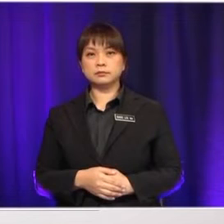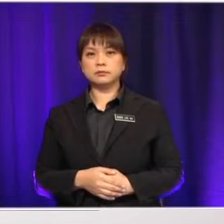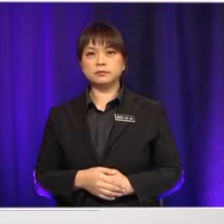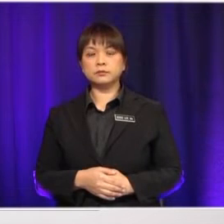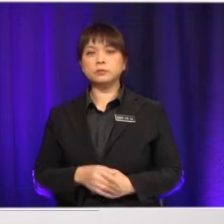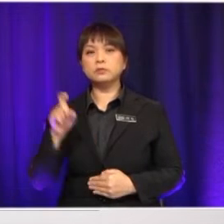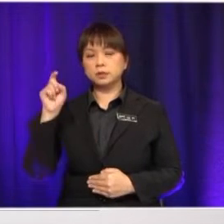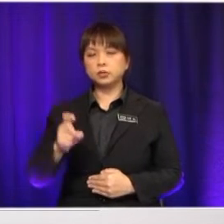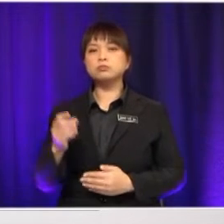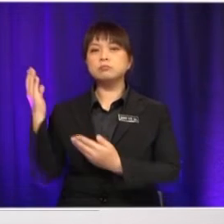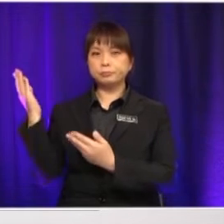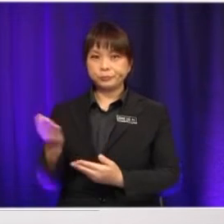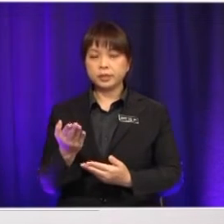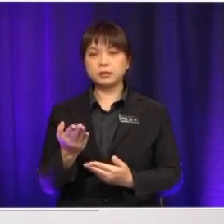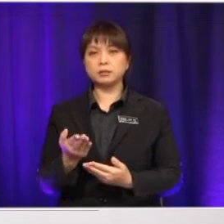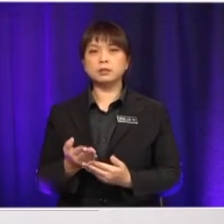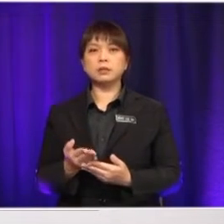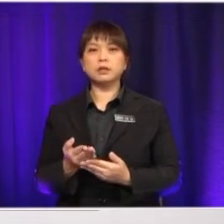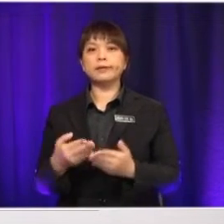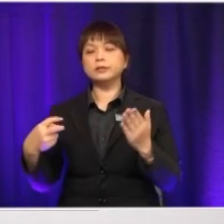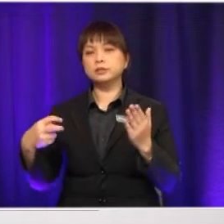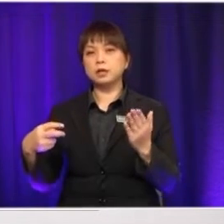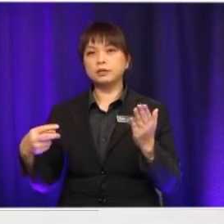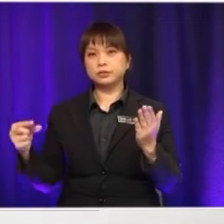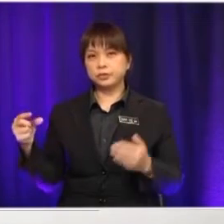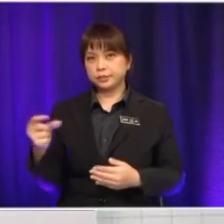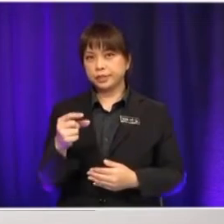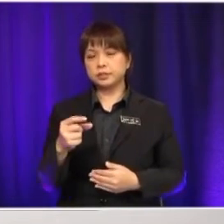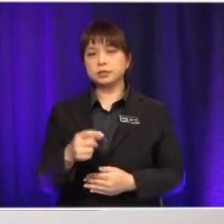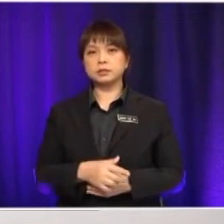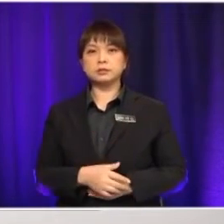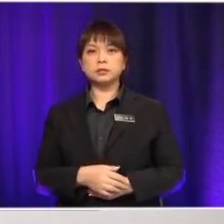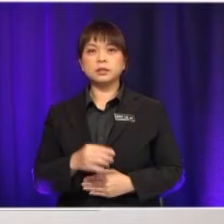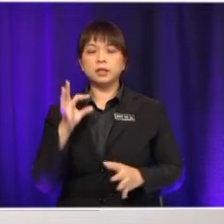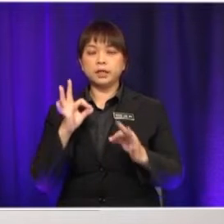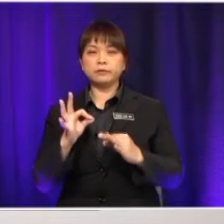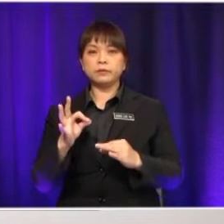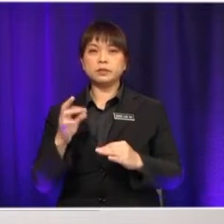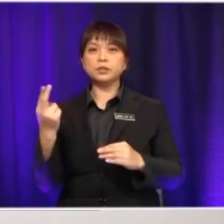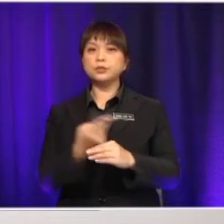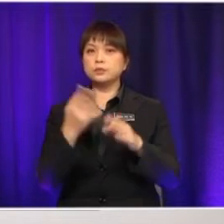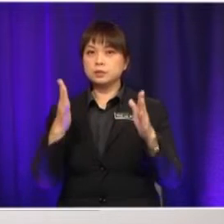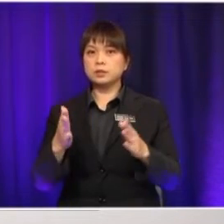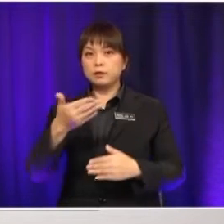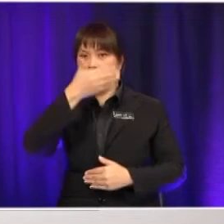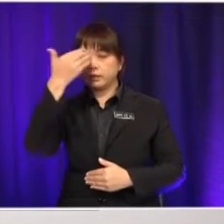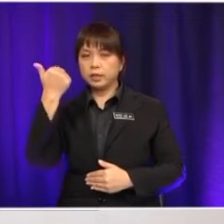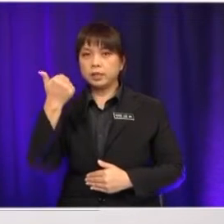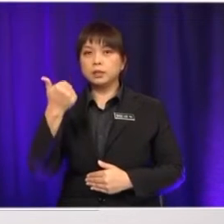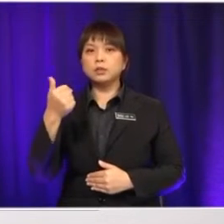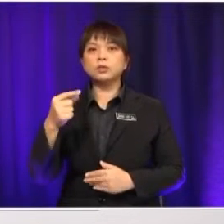charger with the laptop for charging, and it's annoying. If the user forget to bring the charger, then it can only support little